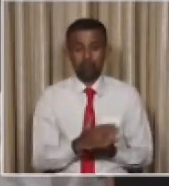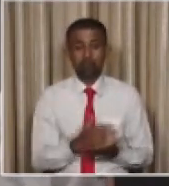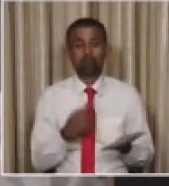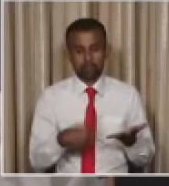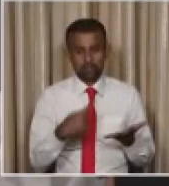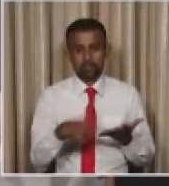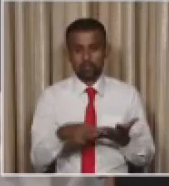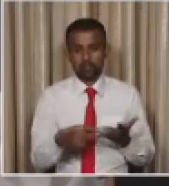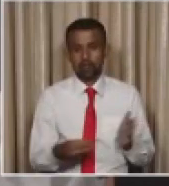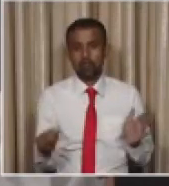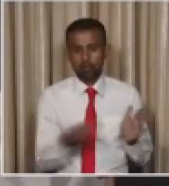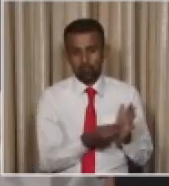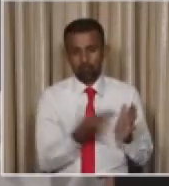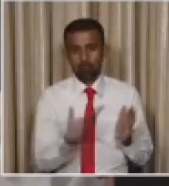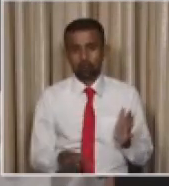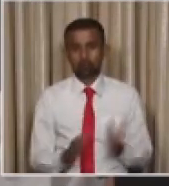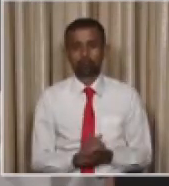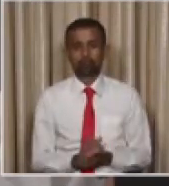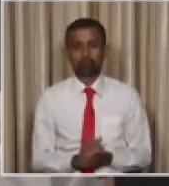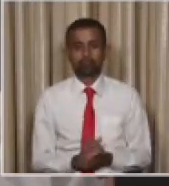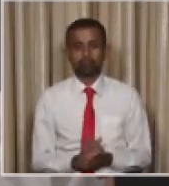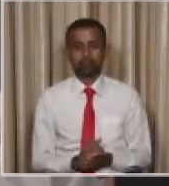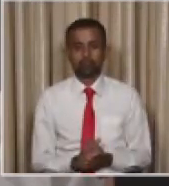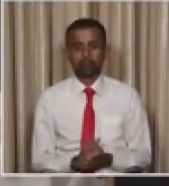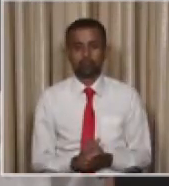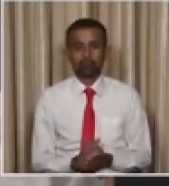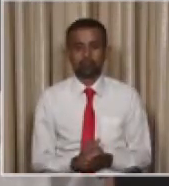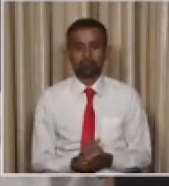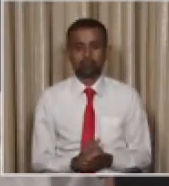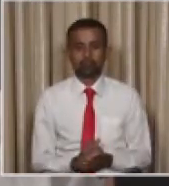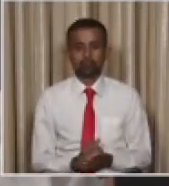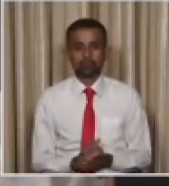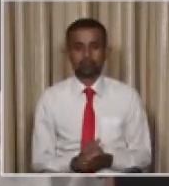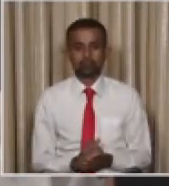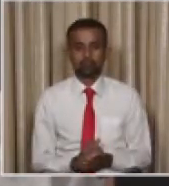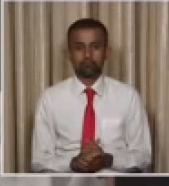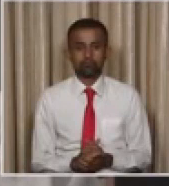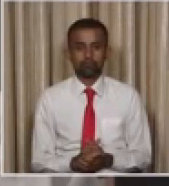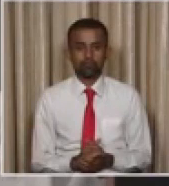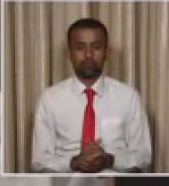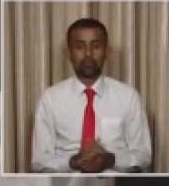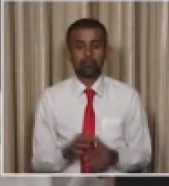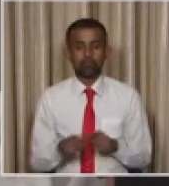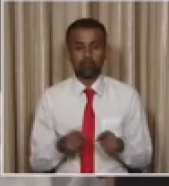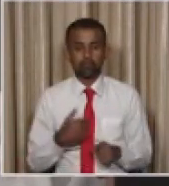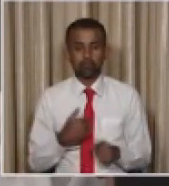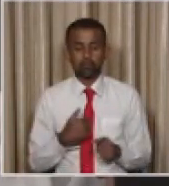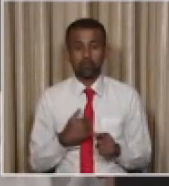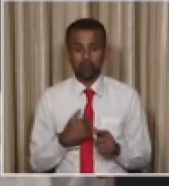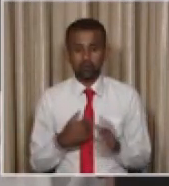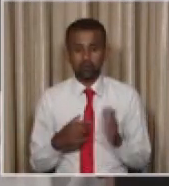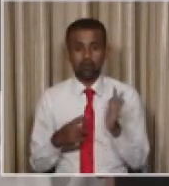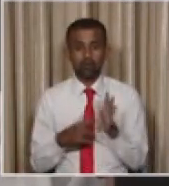the determination the special determination on the penal code amendment made by the chief justice in this we are